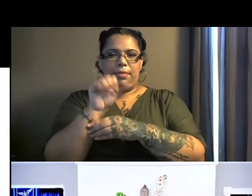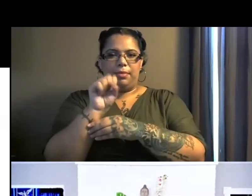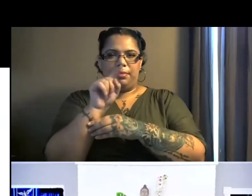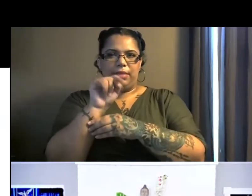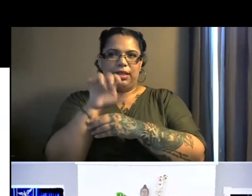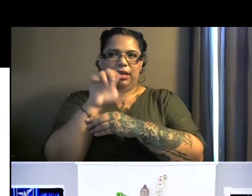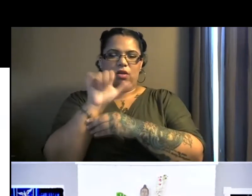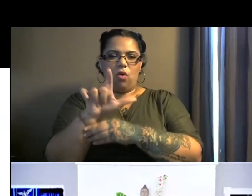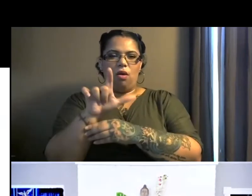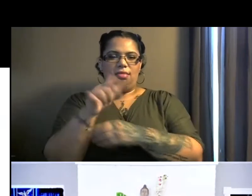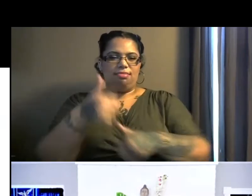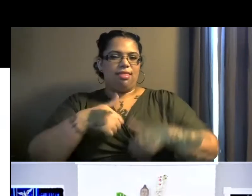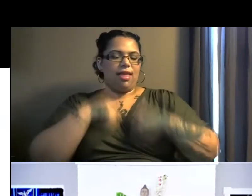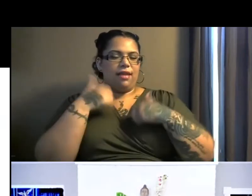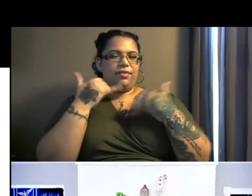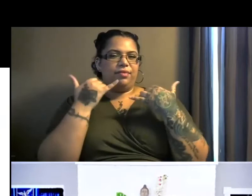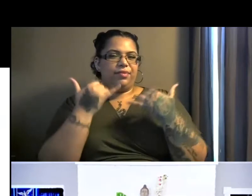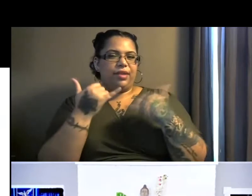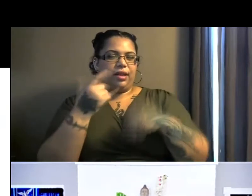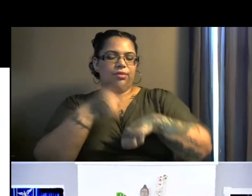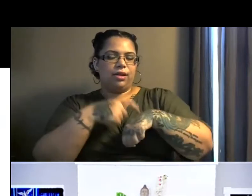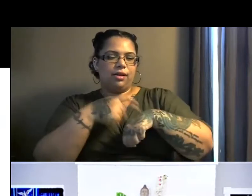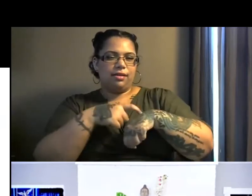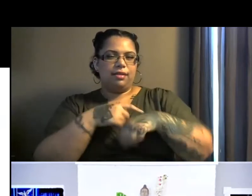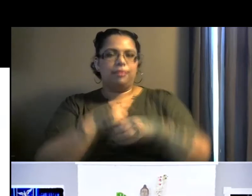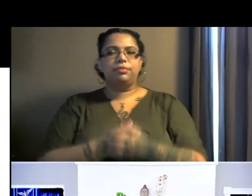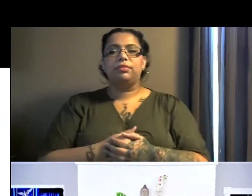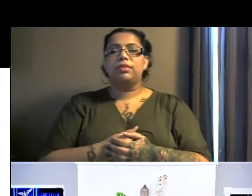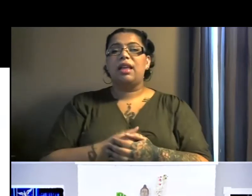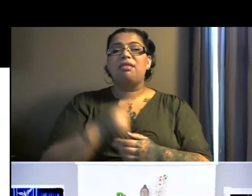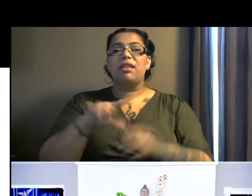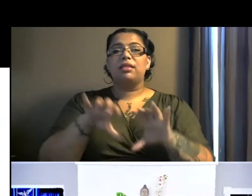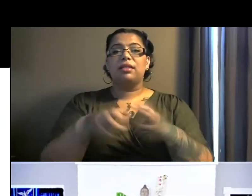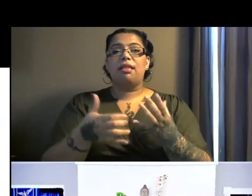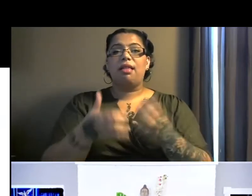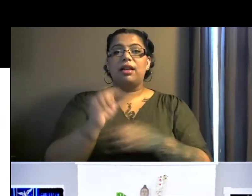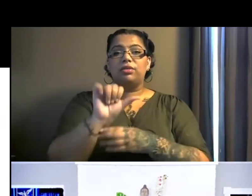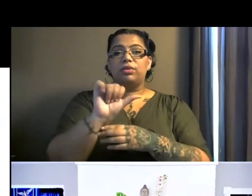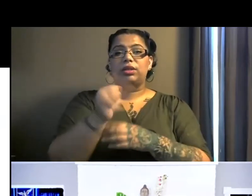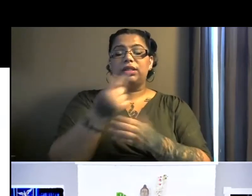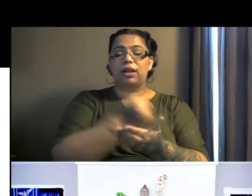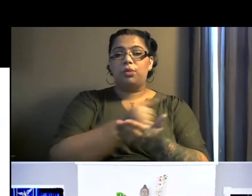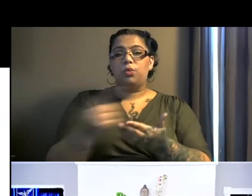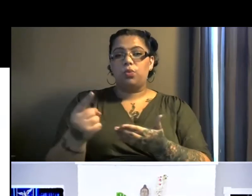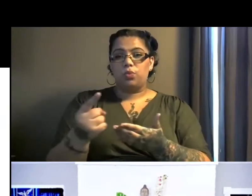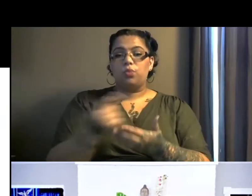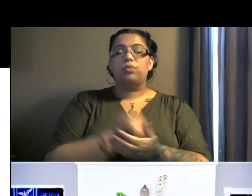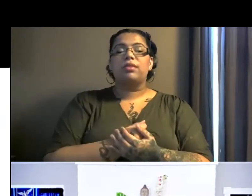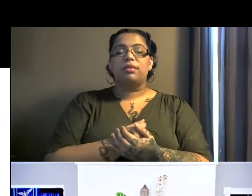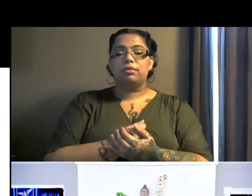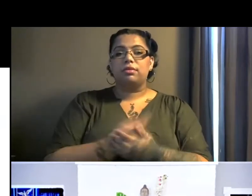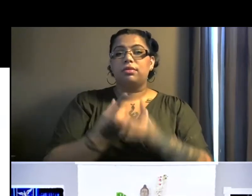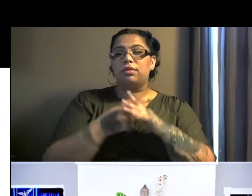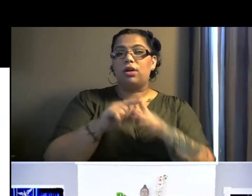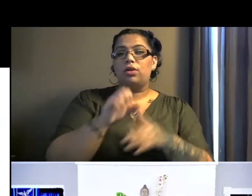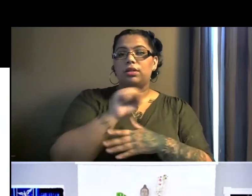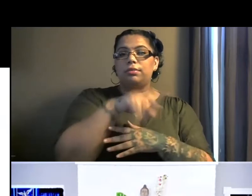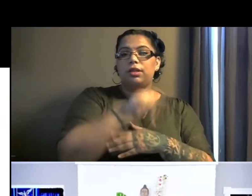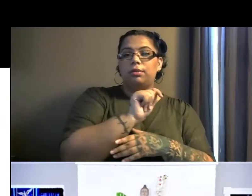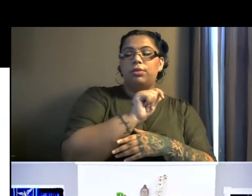time. This is a 10-week class, runs September 22nd through